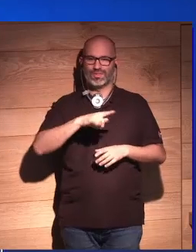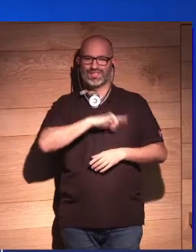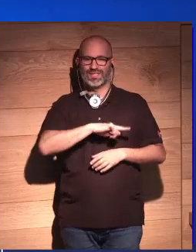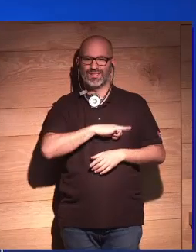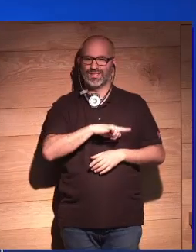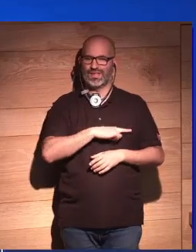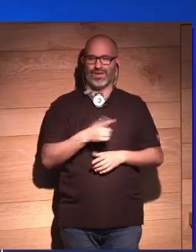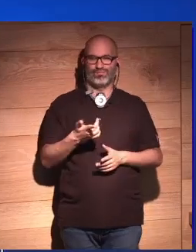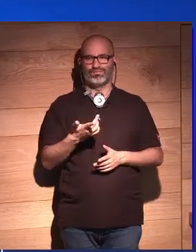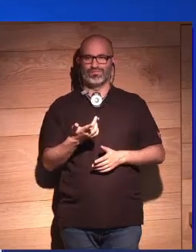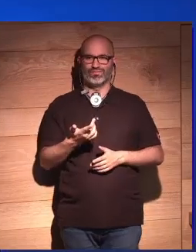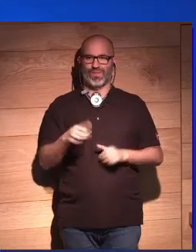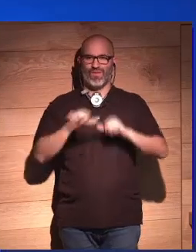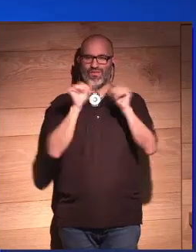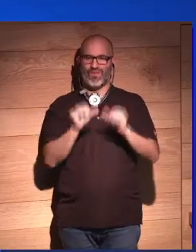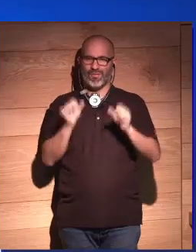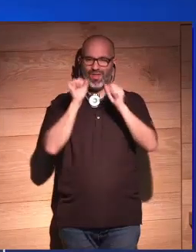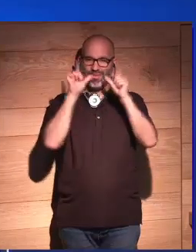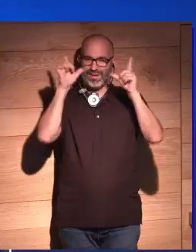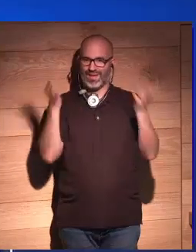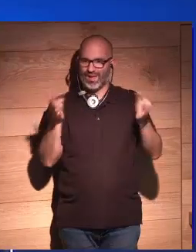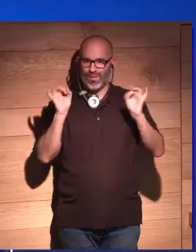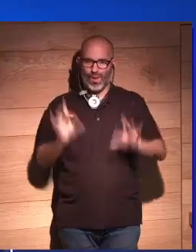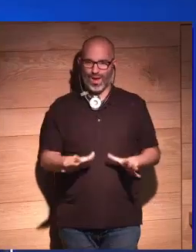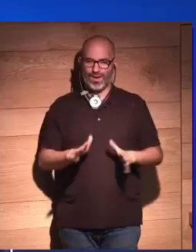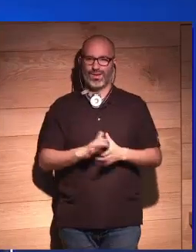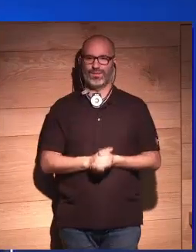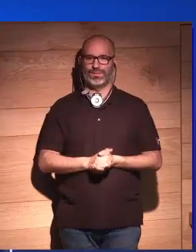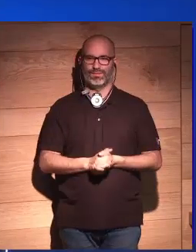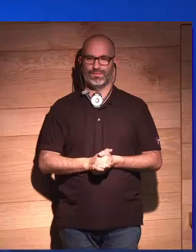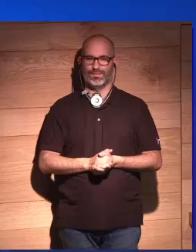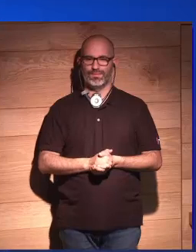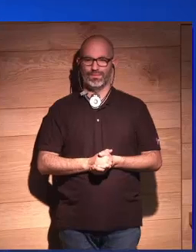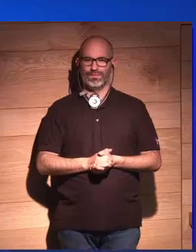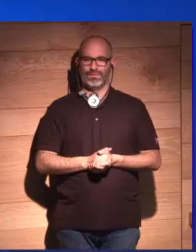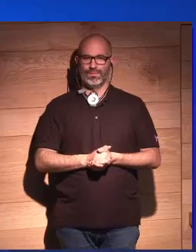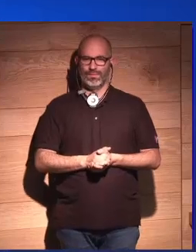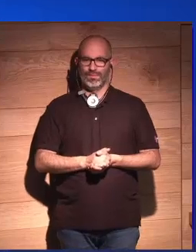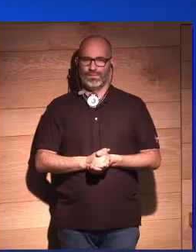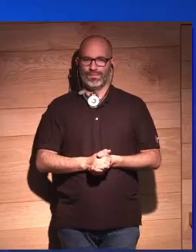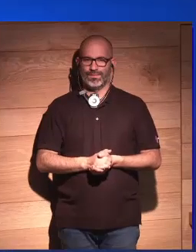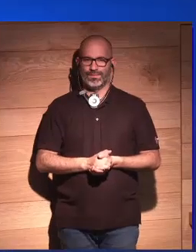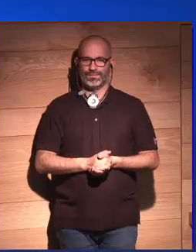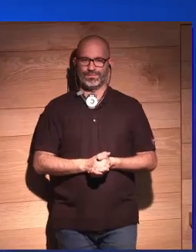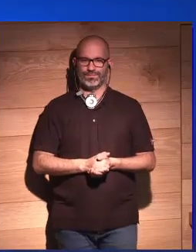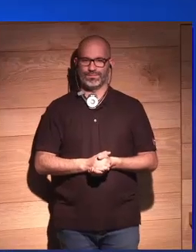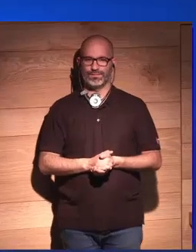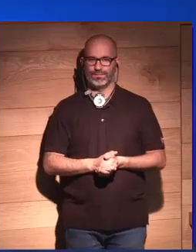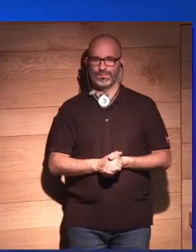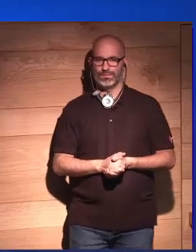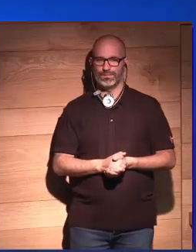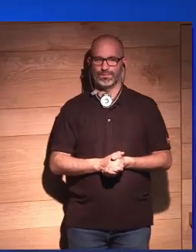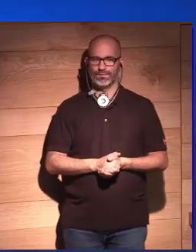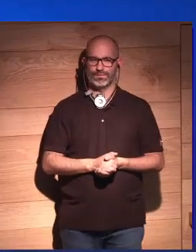Nani and Rose. They were part of the first major VR lineup in the history of film festivals, and that's what this was. The